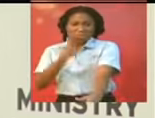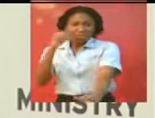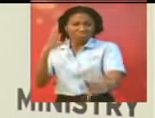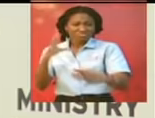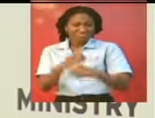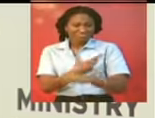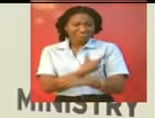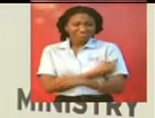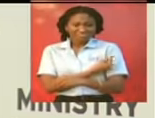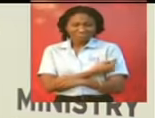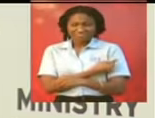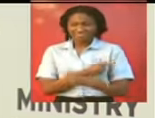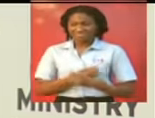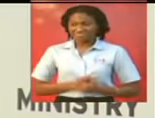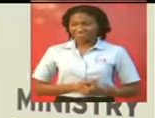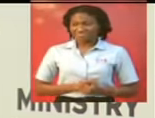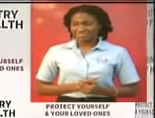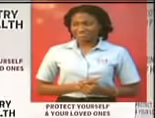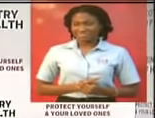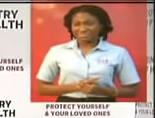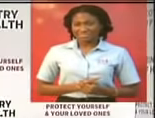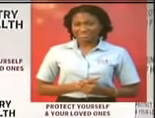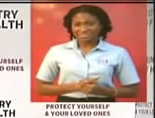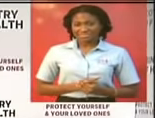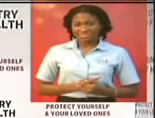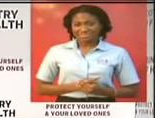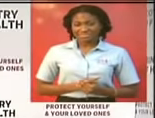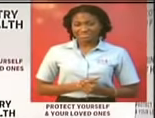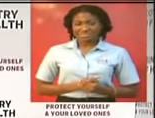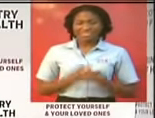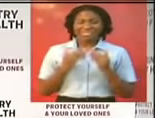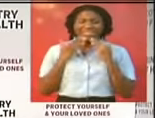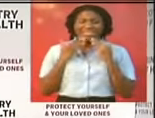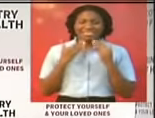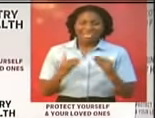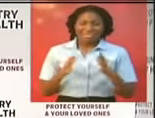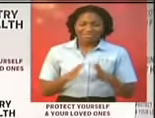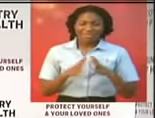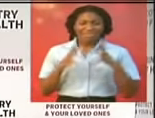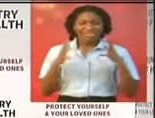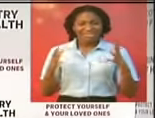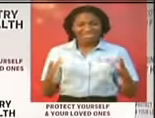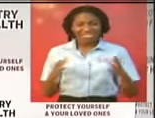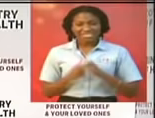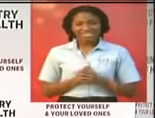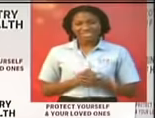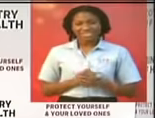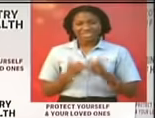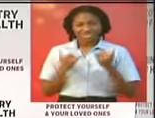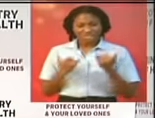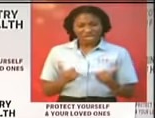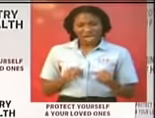tremendously. CMO. All right, thank you very much, Mr. Thomas. We now move to